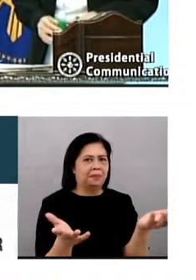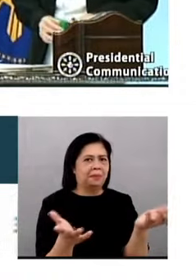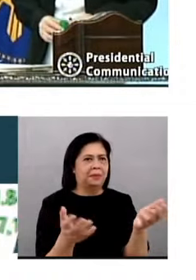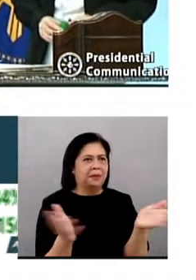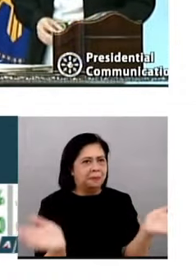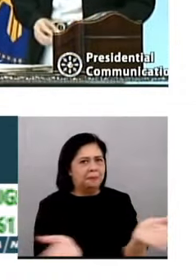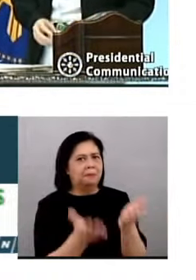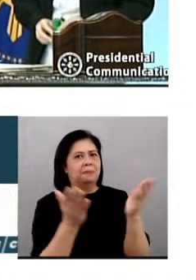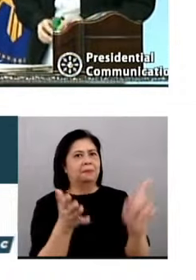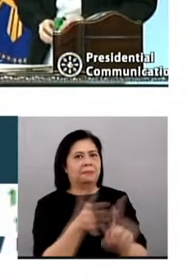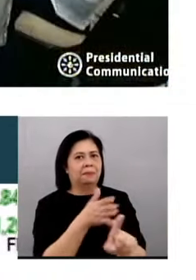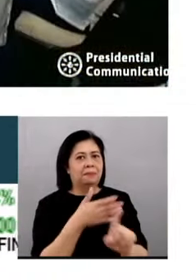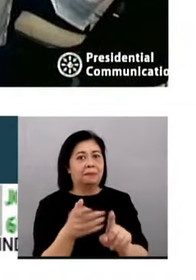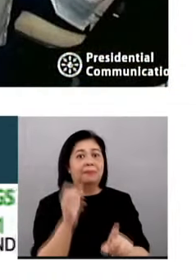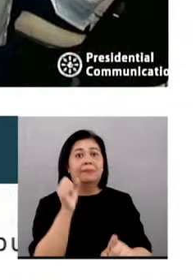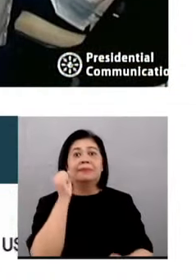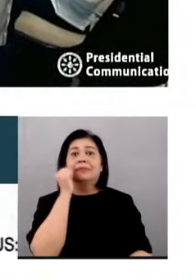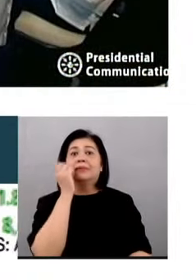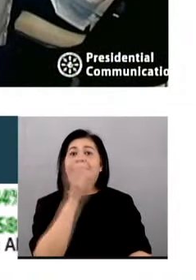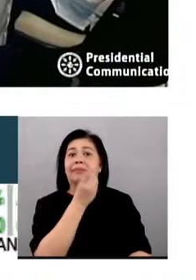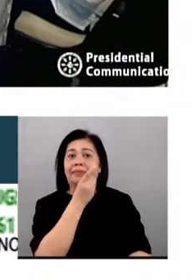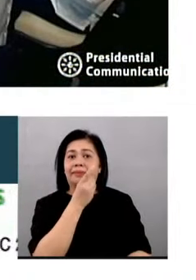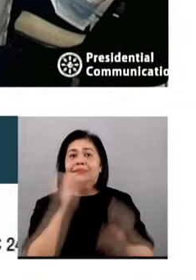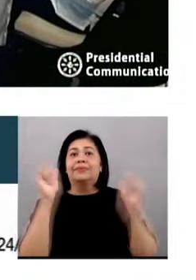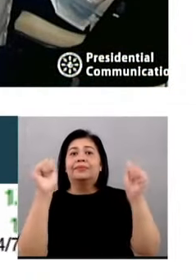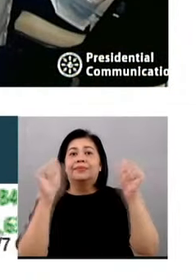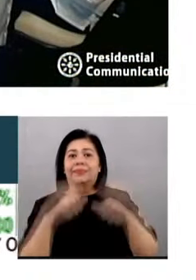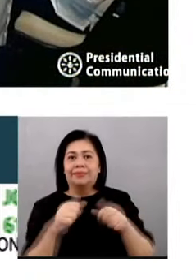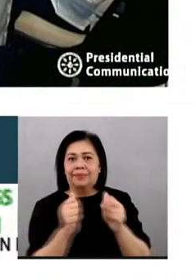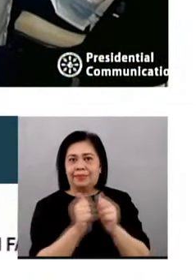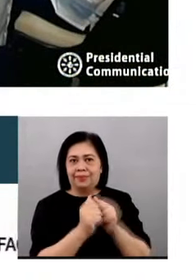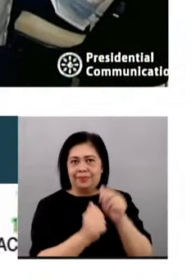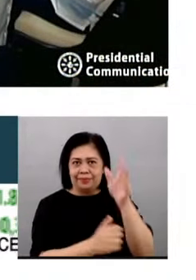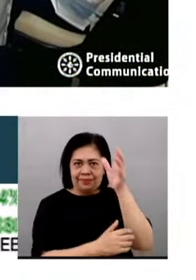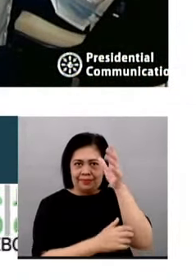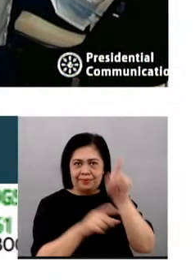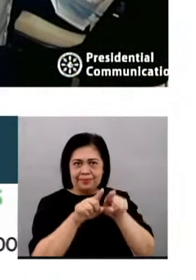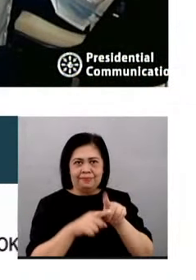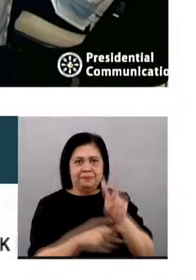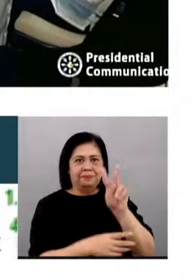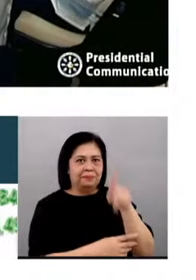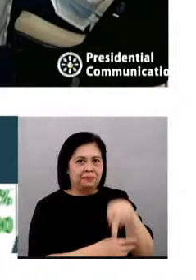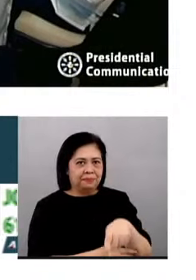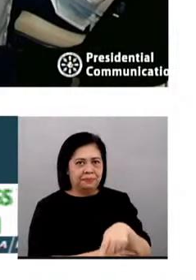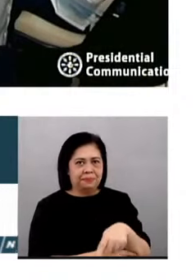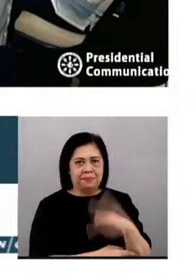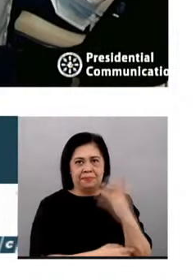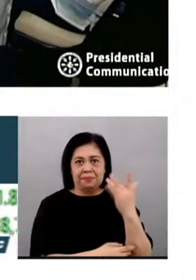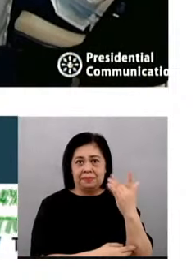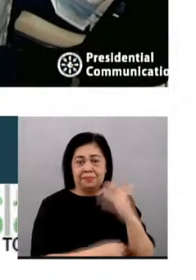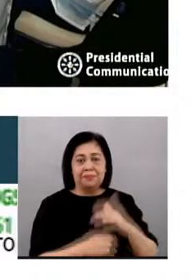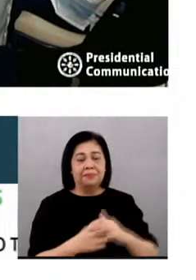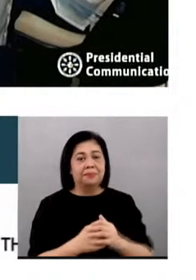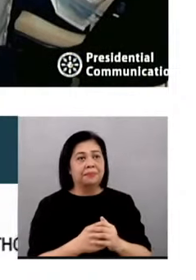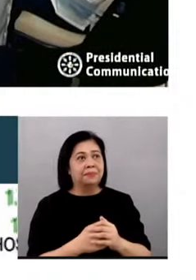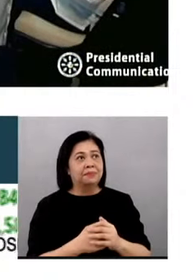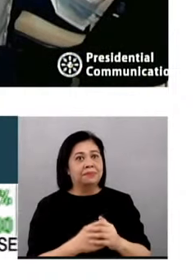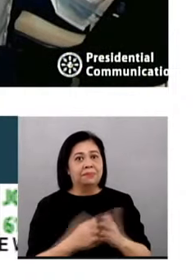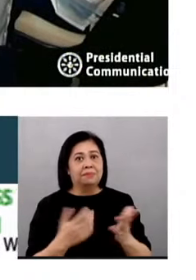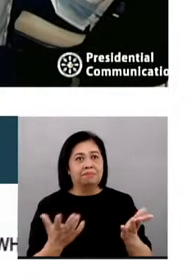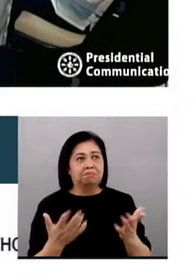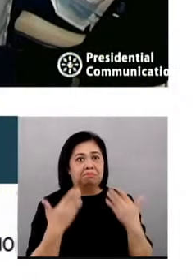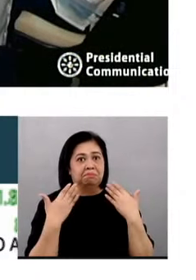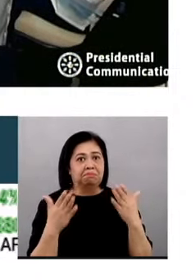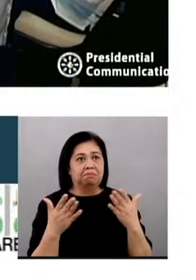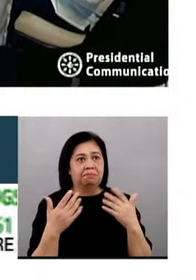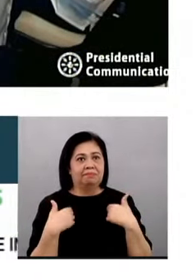Sara Duterte to agree to his father being his VP. Because, and I don't know anything